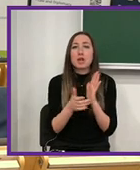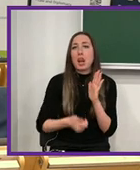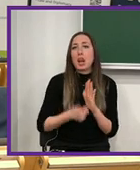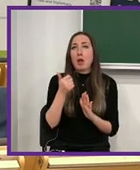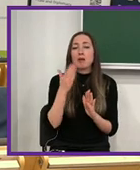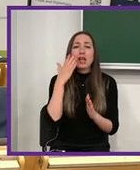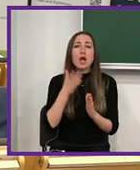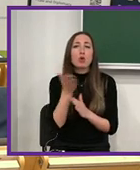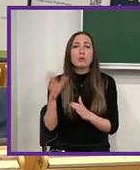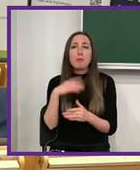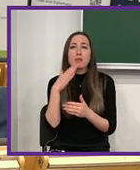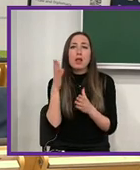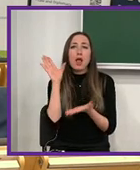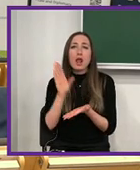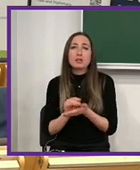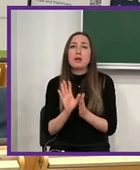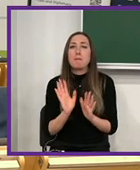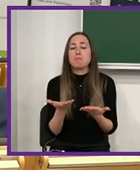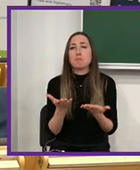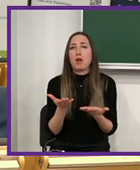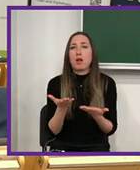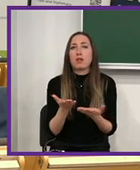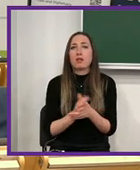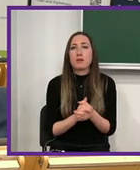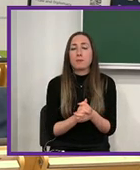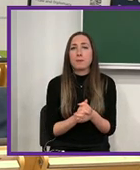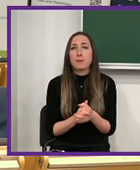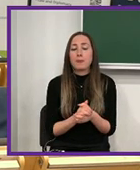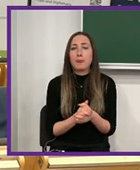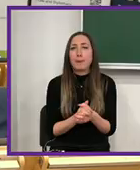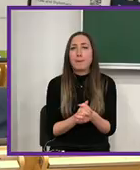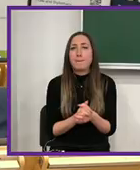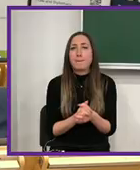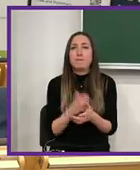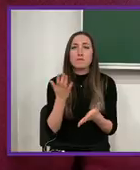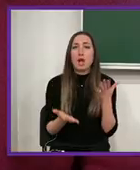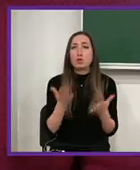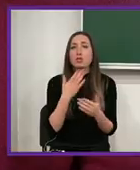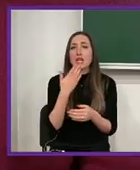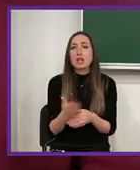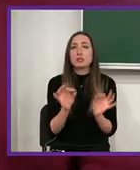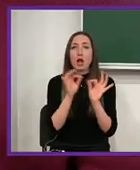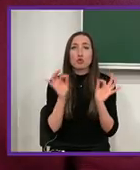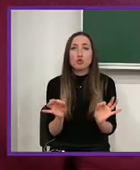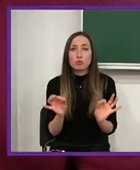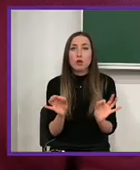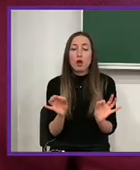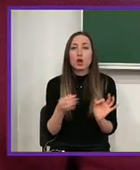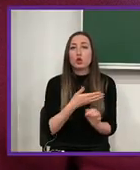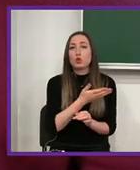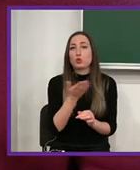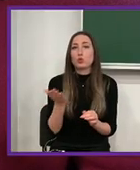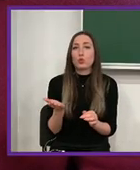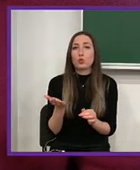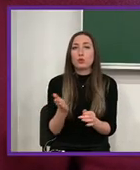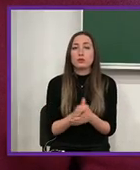beginning, like a cross-functional kind of group of managers trying to provide them with, I would say, some sort of educational